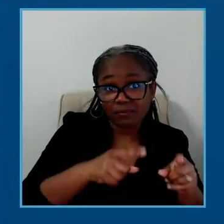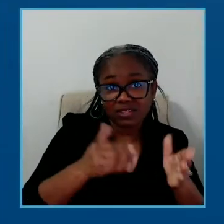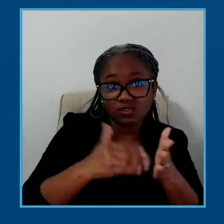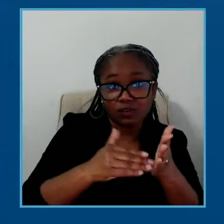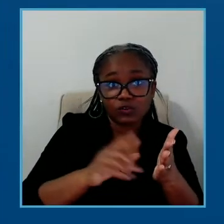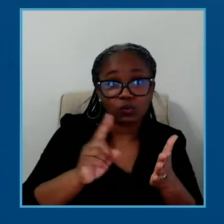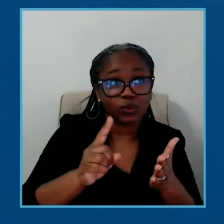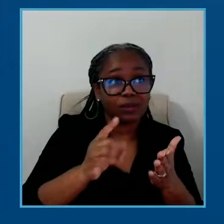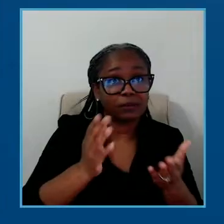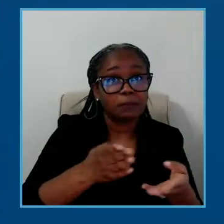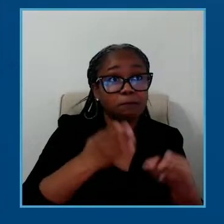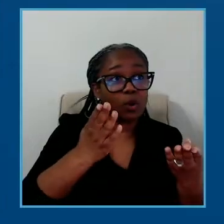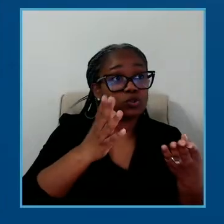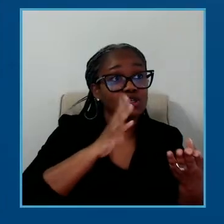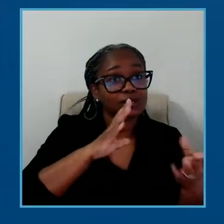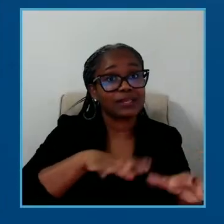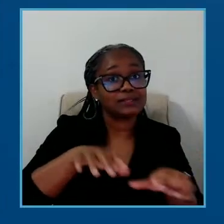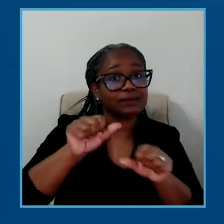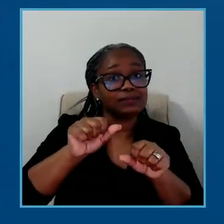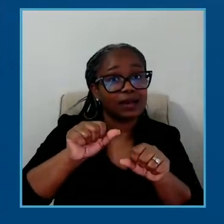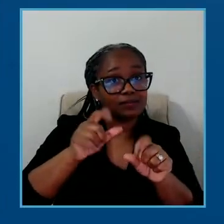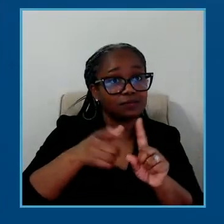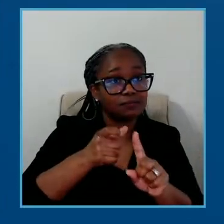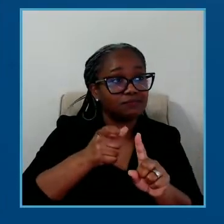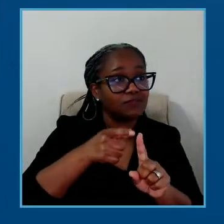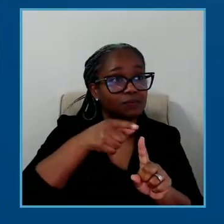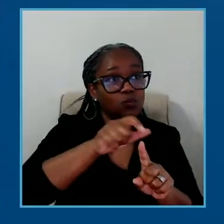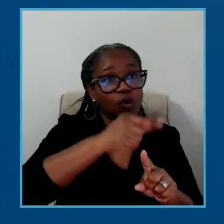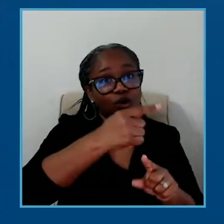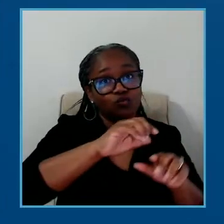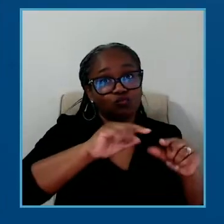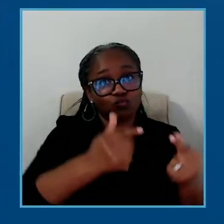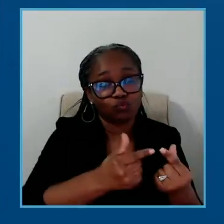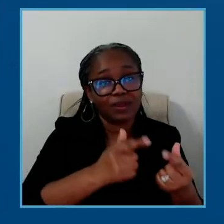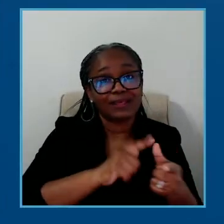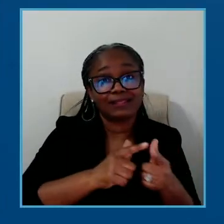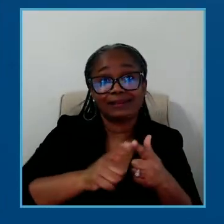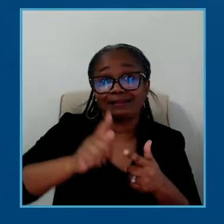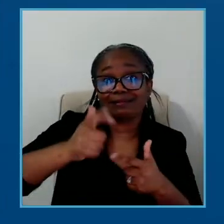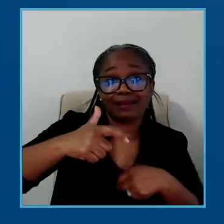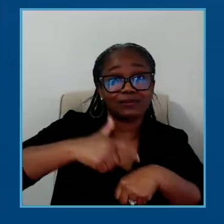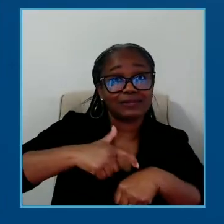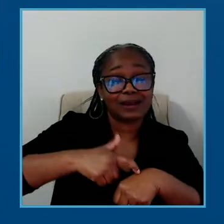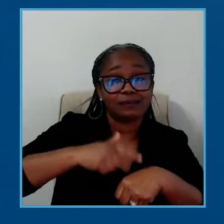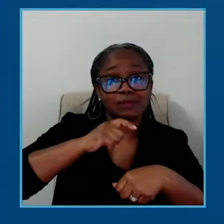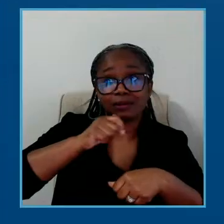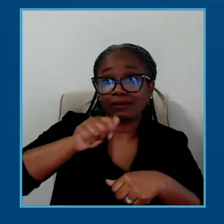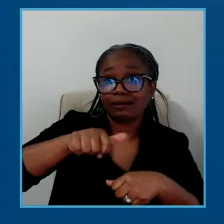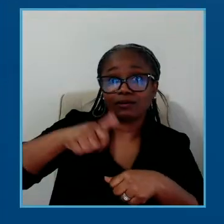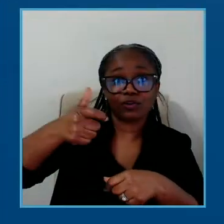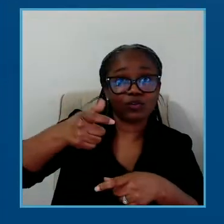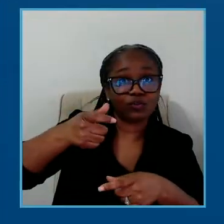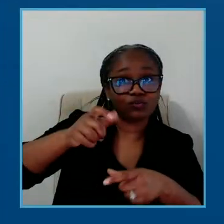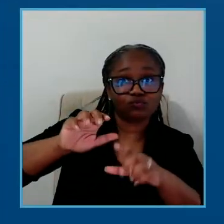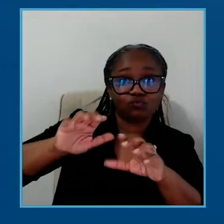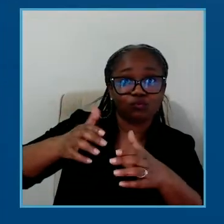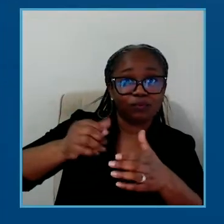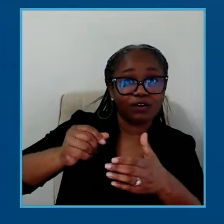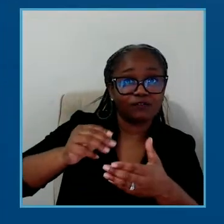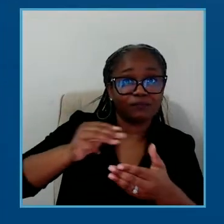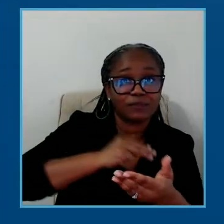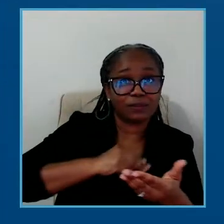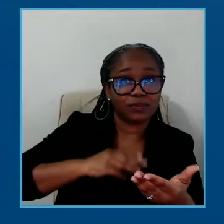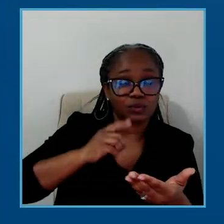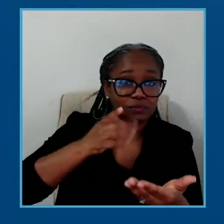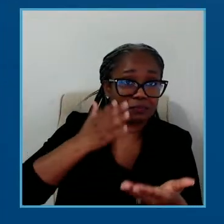then at some later date, a slightly altered group of members rescinds or amends that particular motion. If one group of